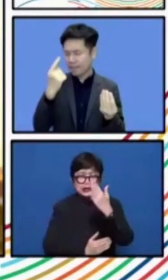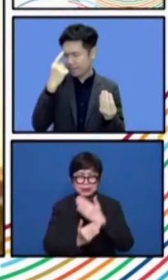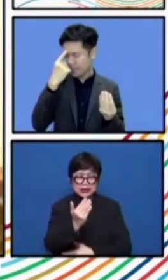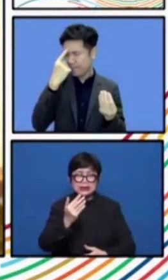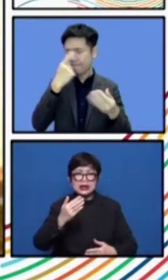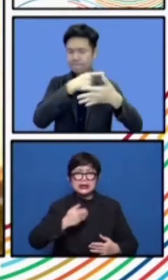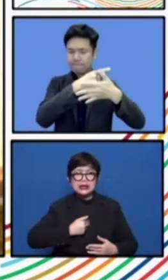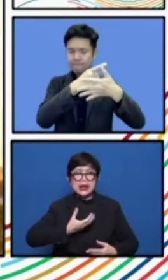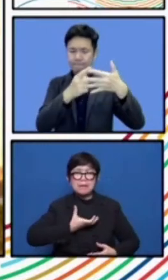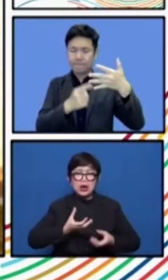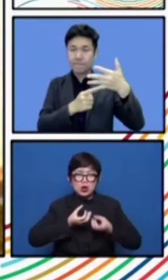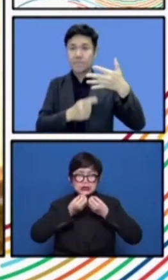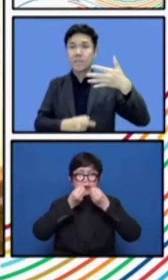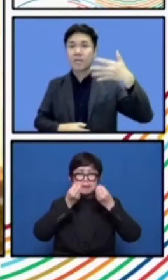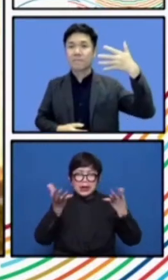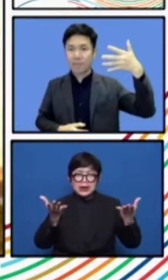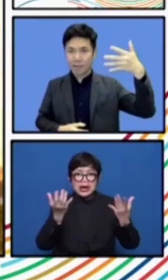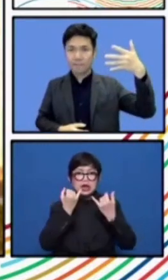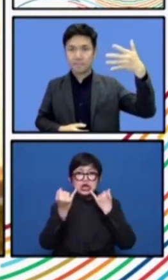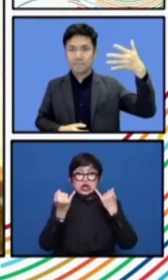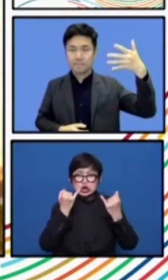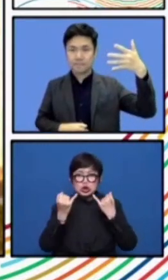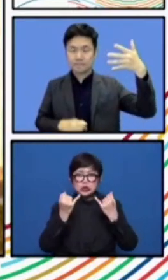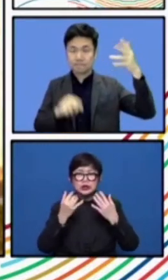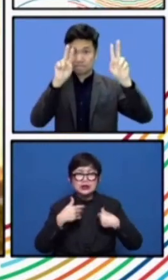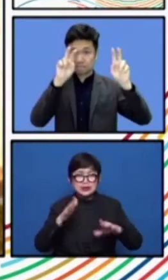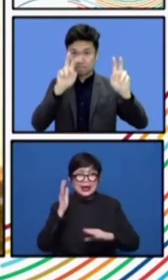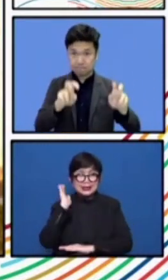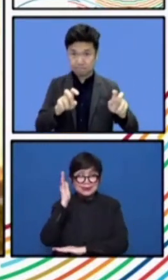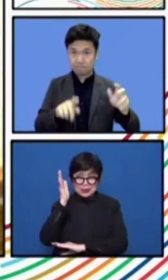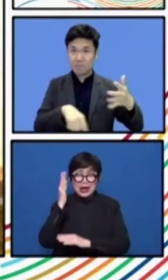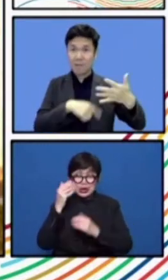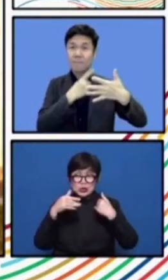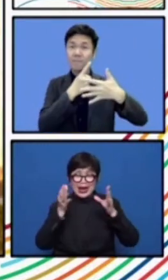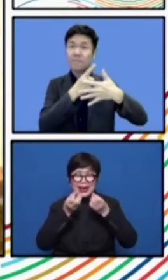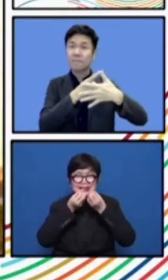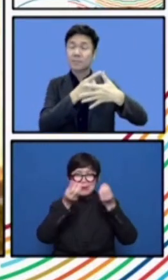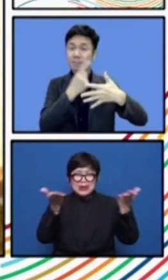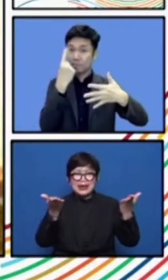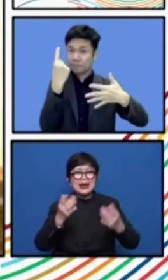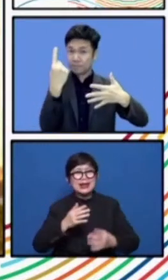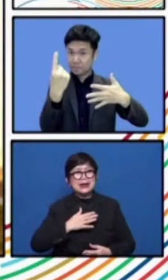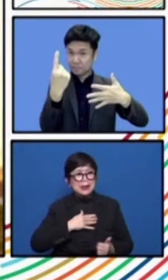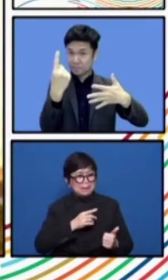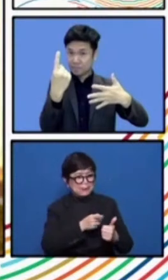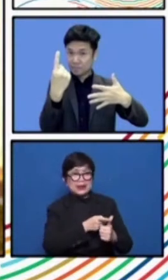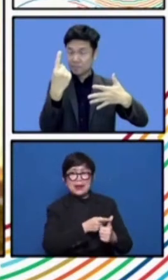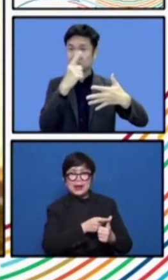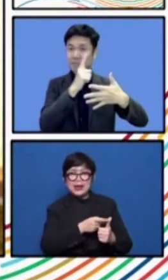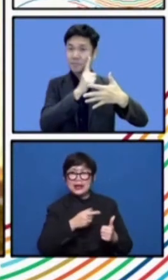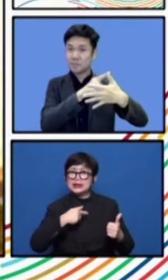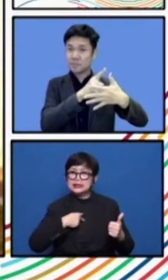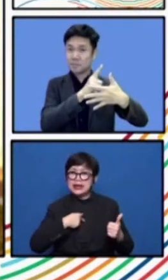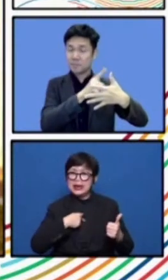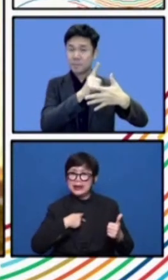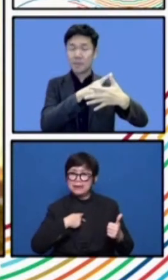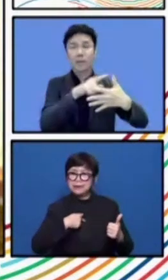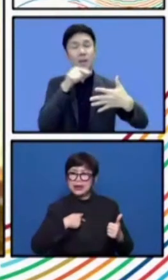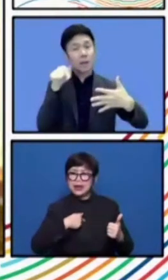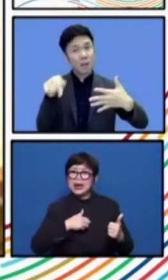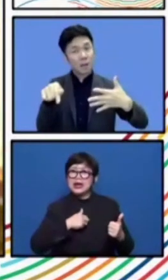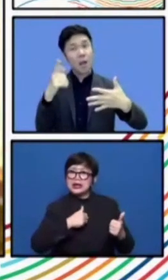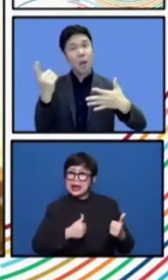brought up by the finalists first of all I believe that accessibility combined with Advocate legal protection